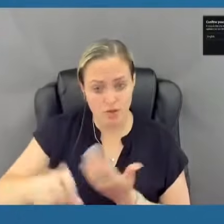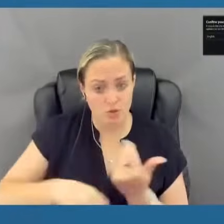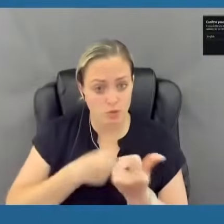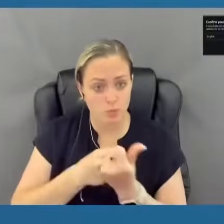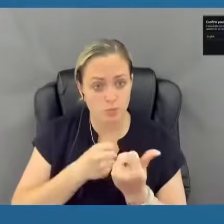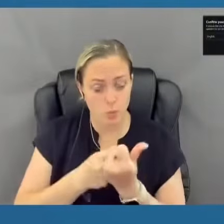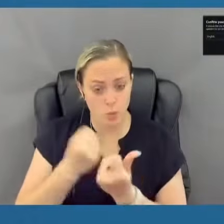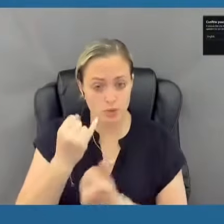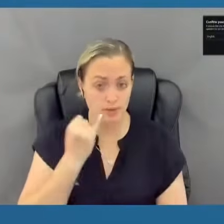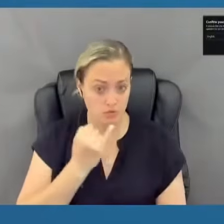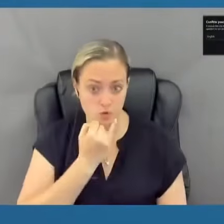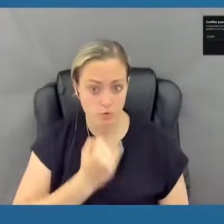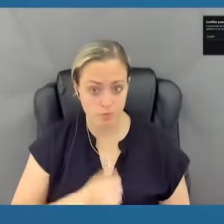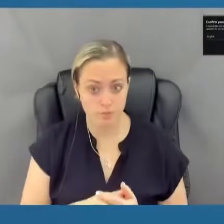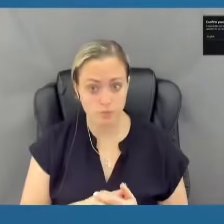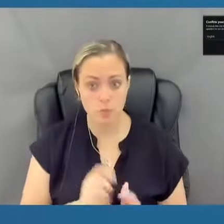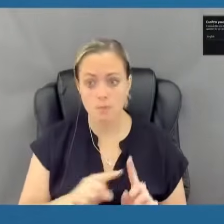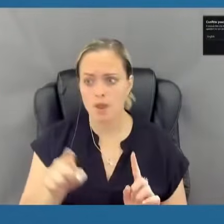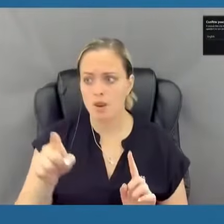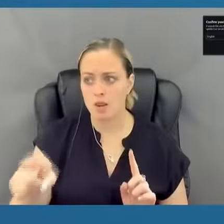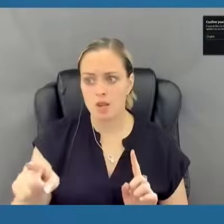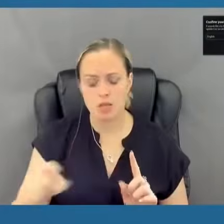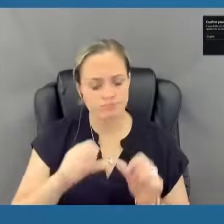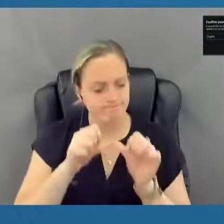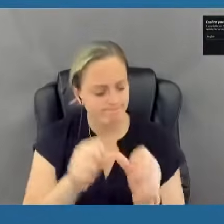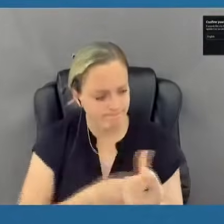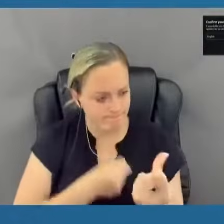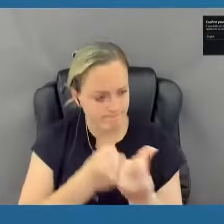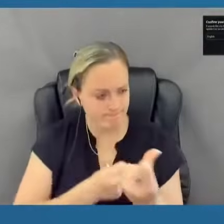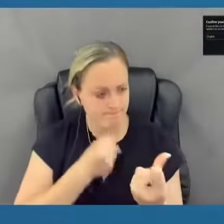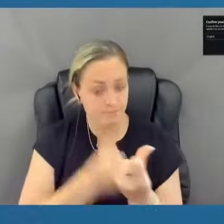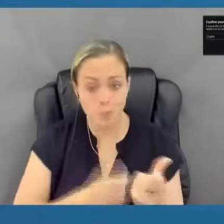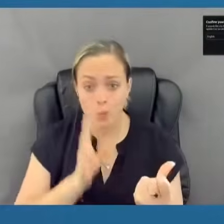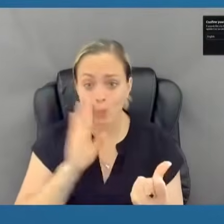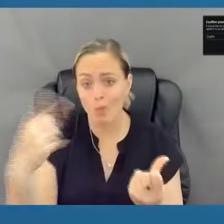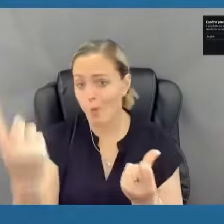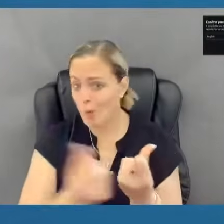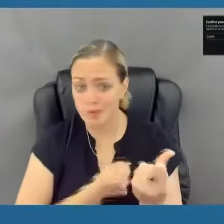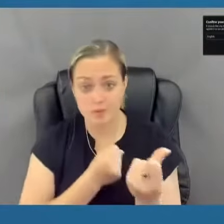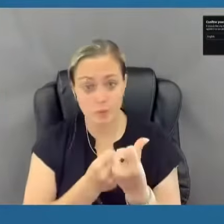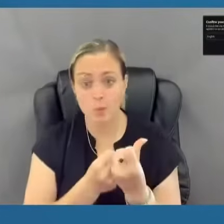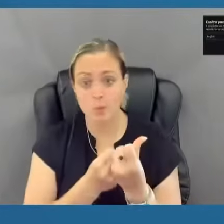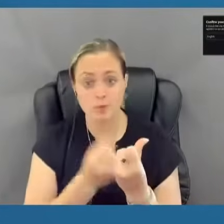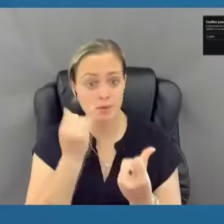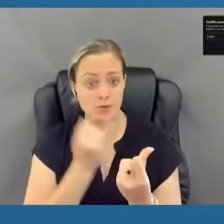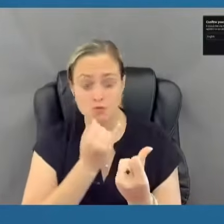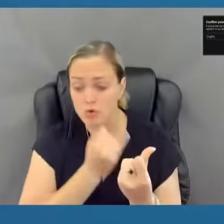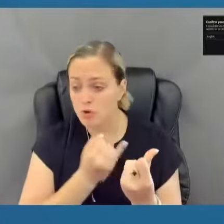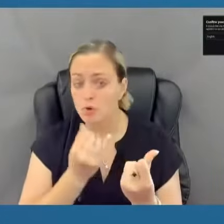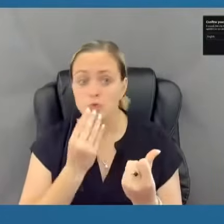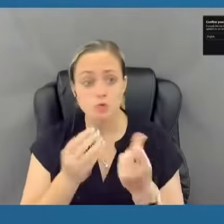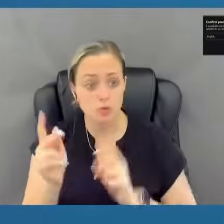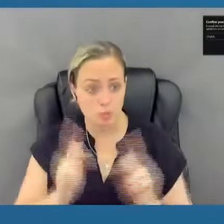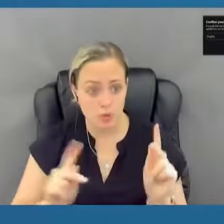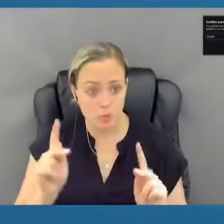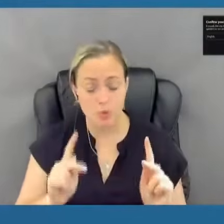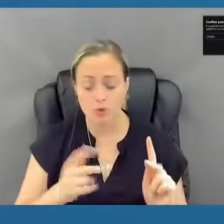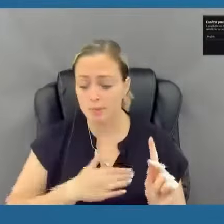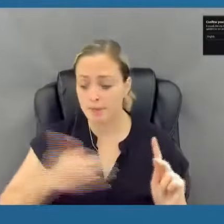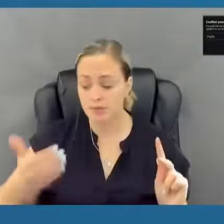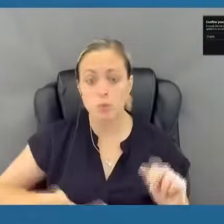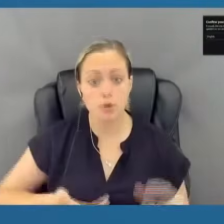state of Israel. But he is unwavering. He always supports Israel and the Jewish people. Please